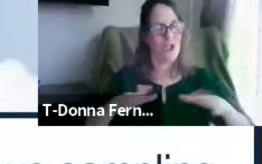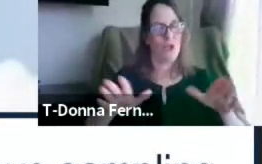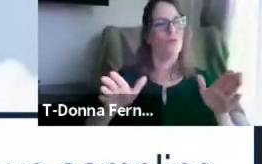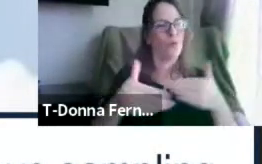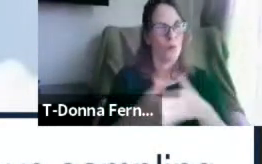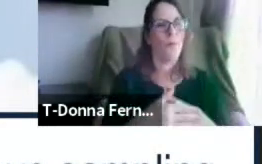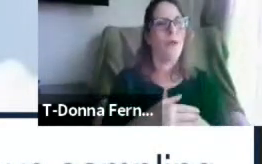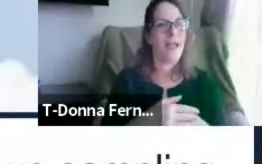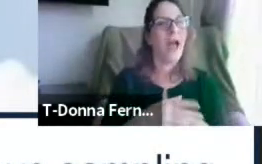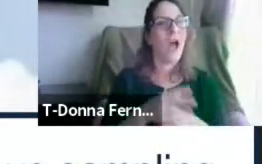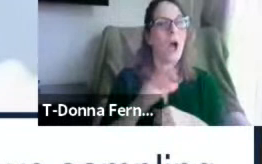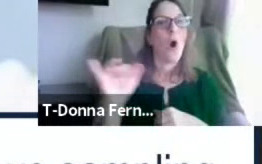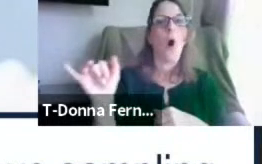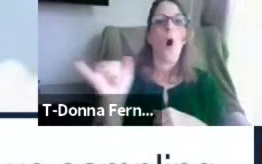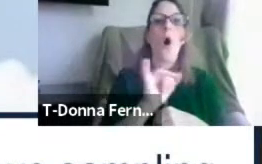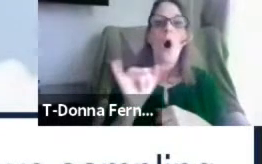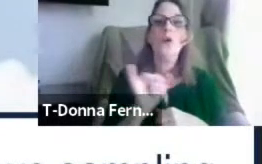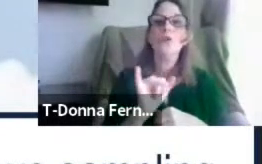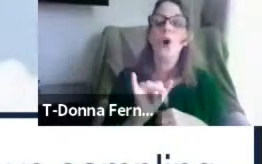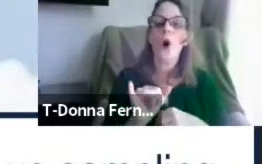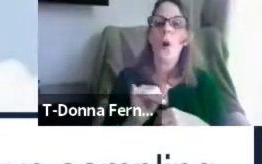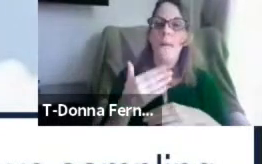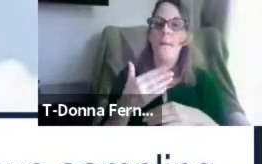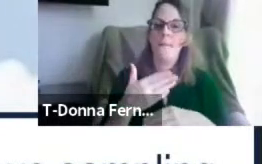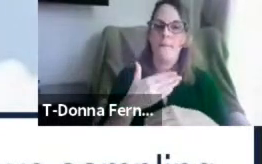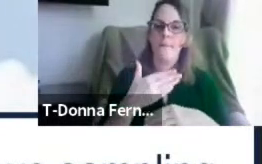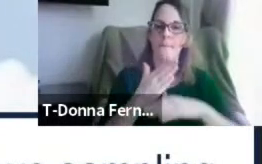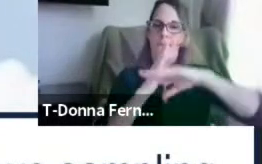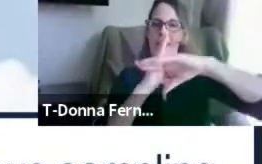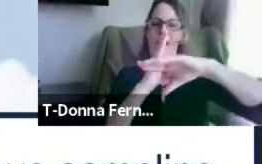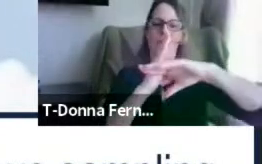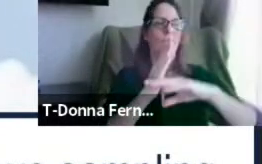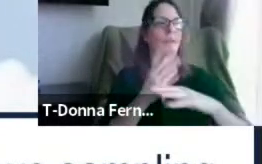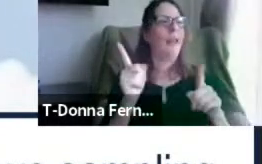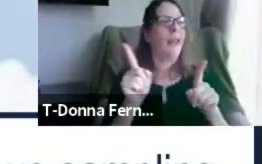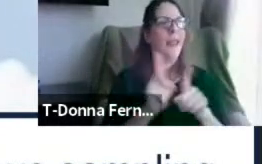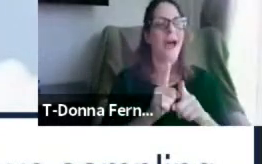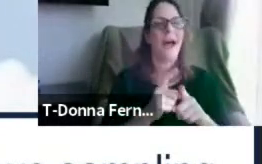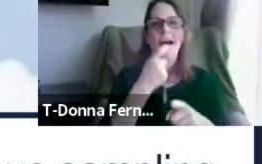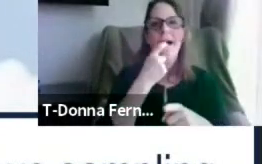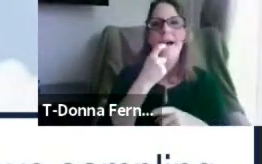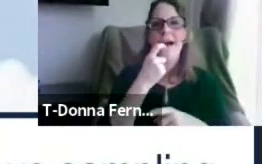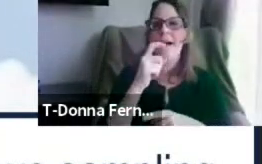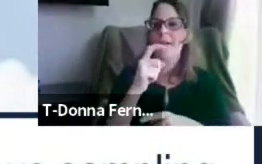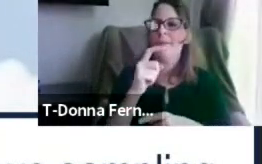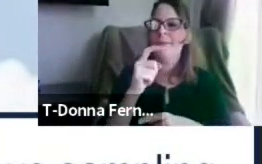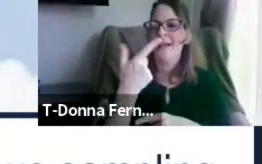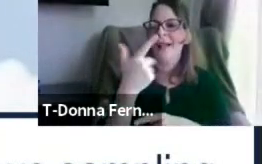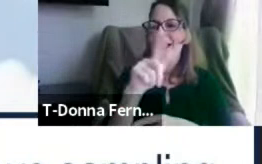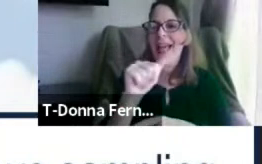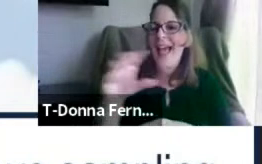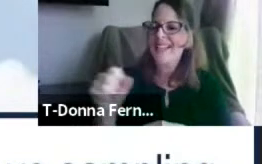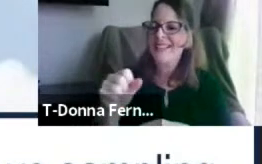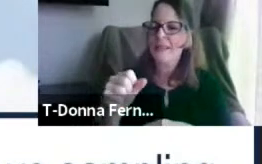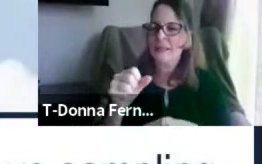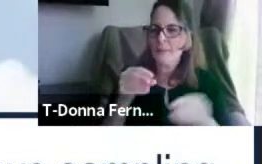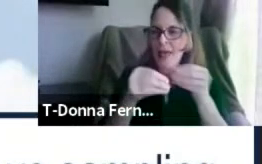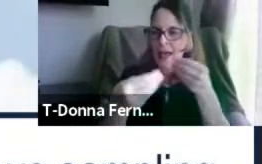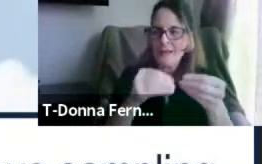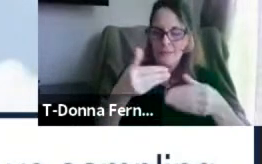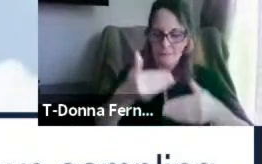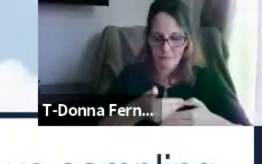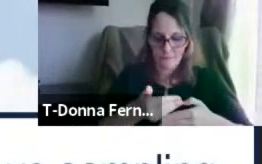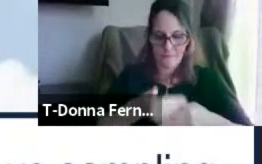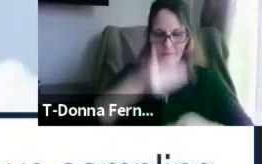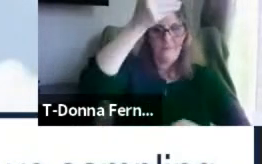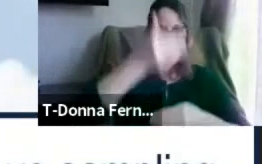call in the food industry a sneeze guard. This is just any kind of plexiglass or any kind of protective barrier that protects